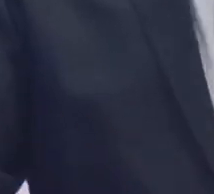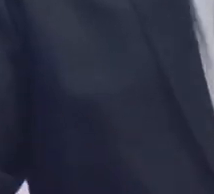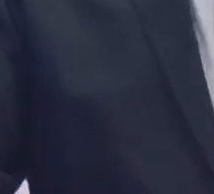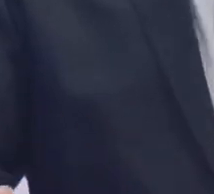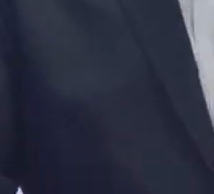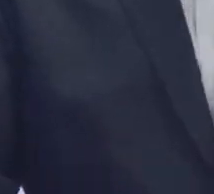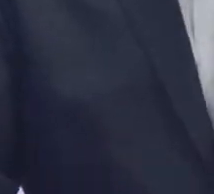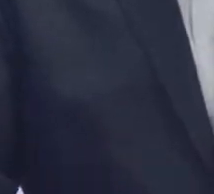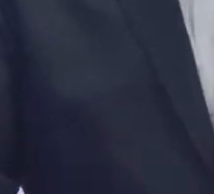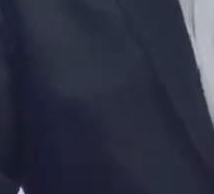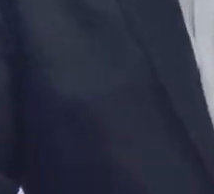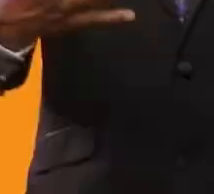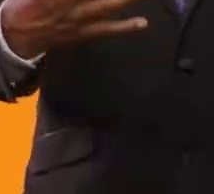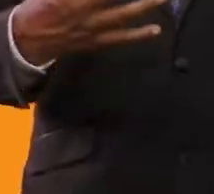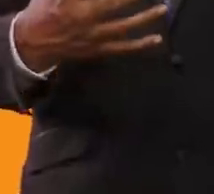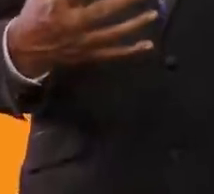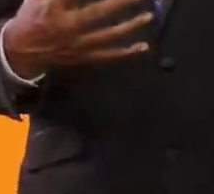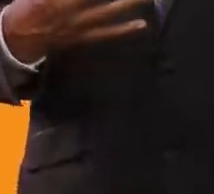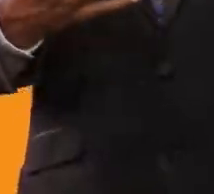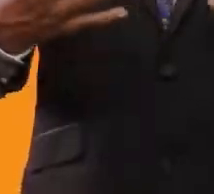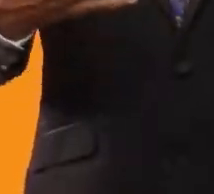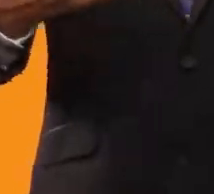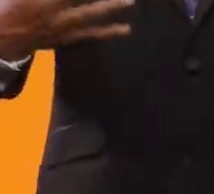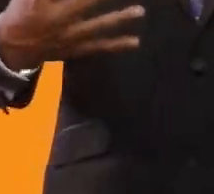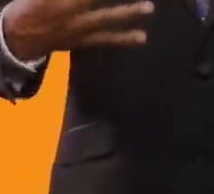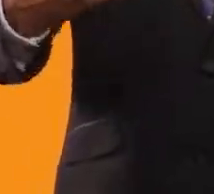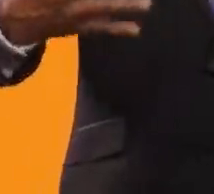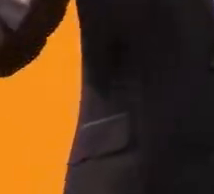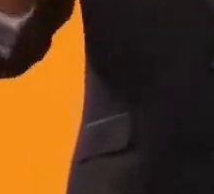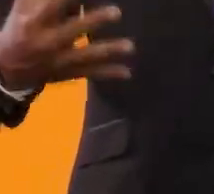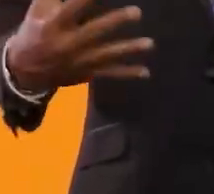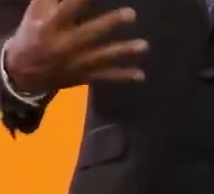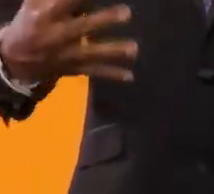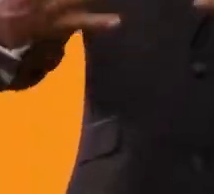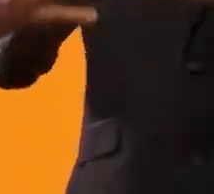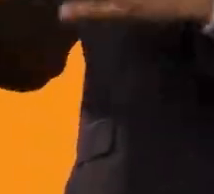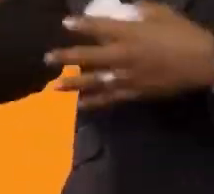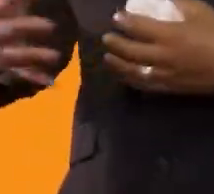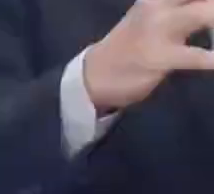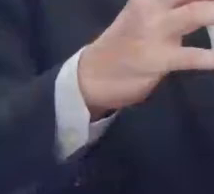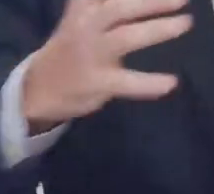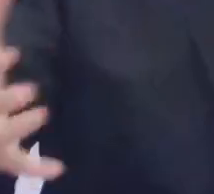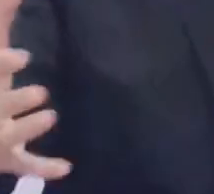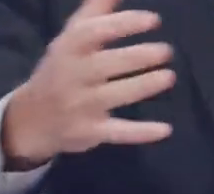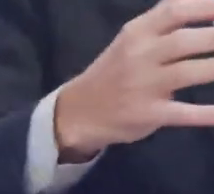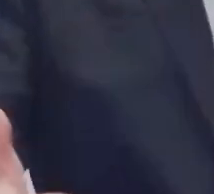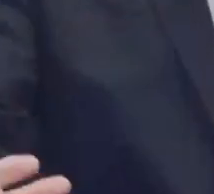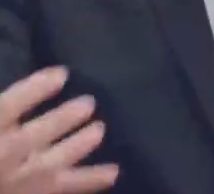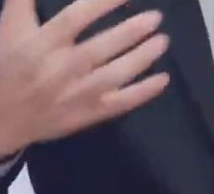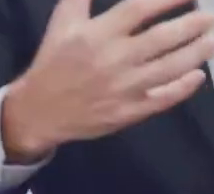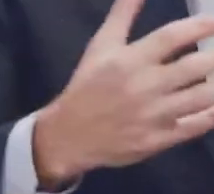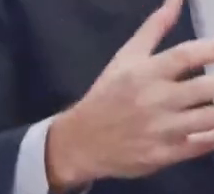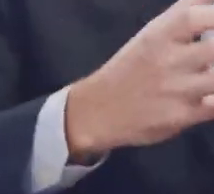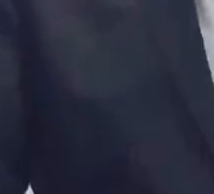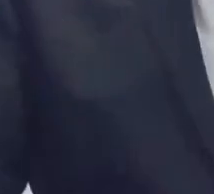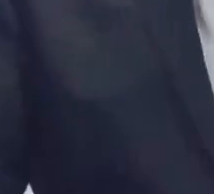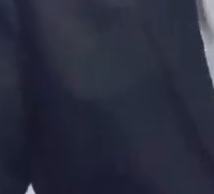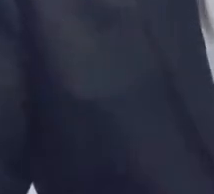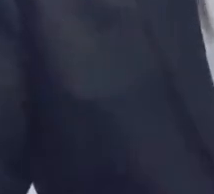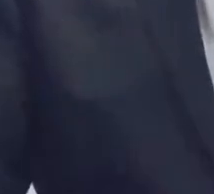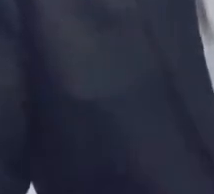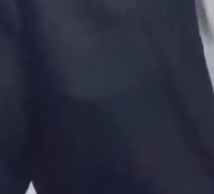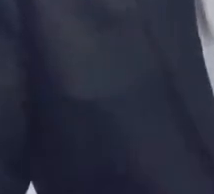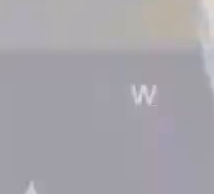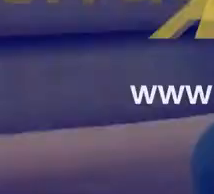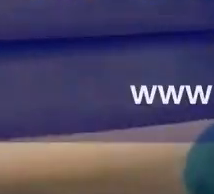have enough to benefit you, right? Turmeric XL has 45 times more active curcumin. Far more absorbable, and we could do